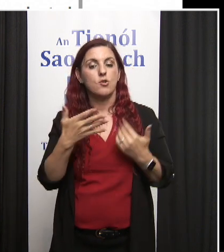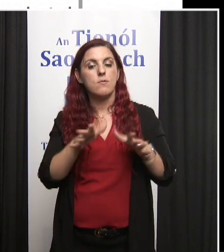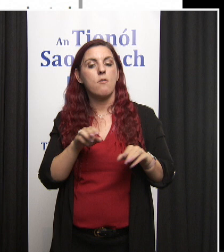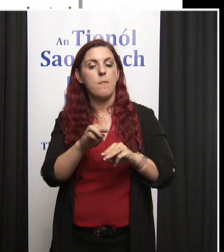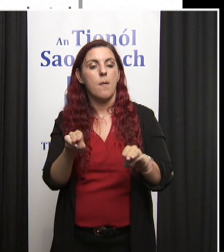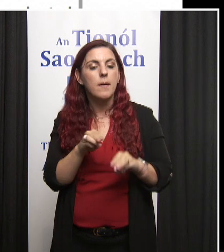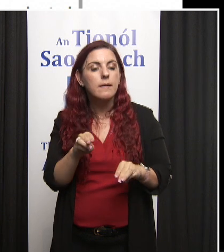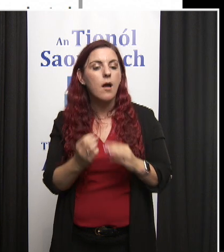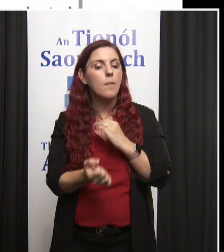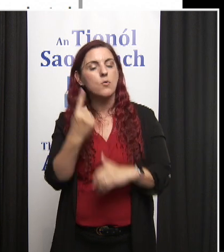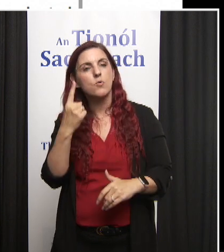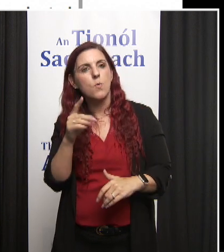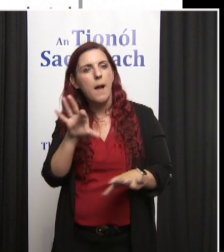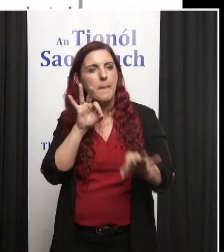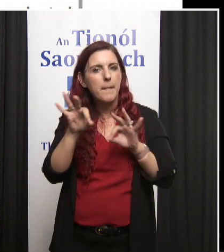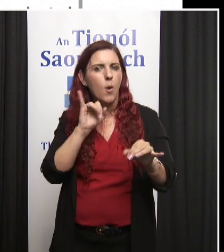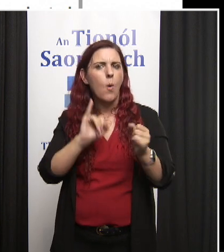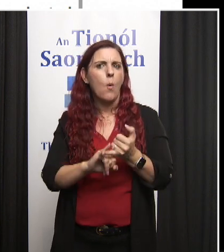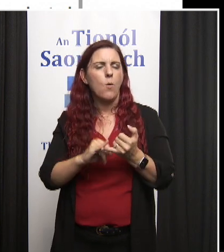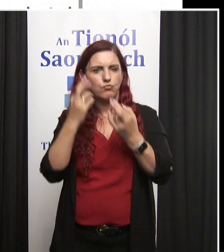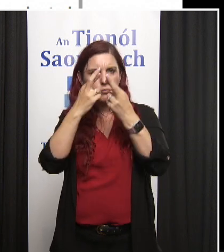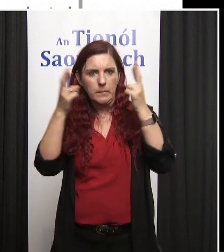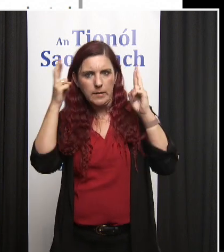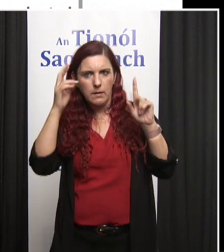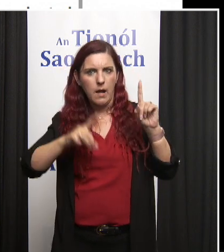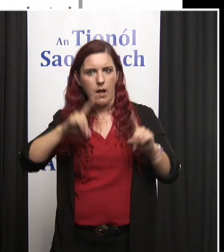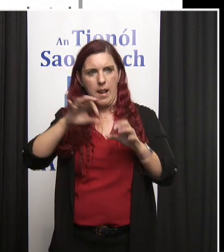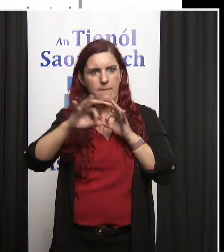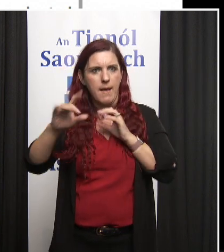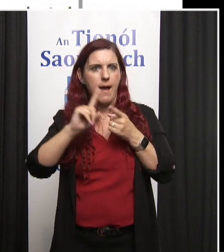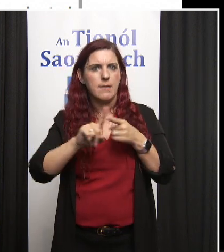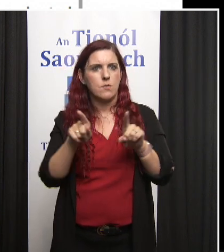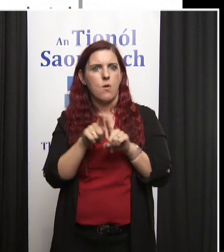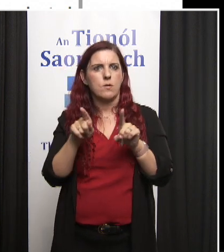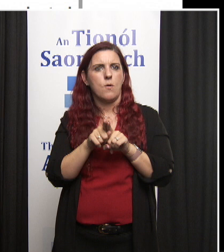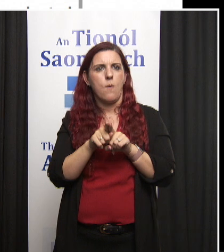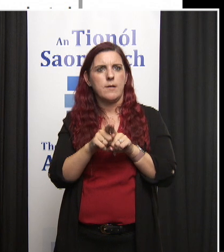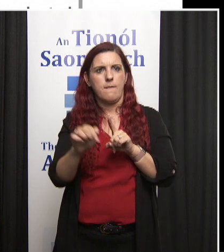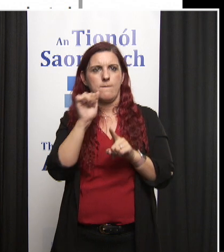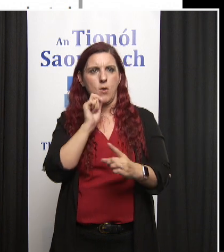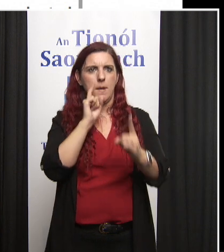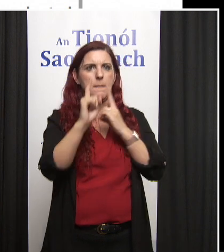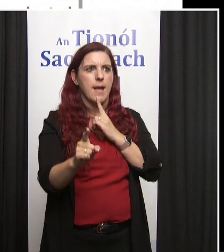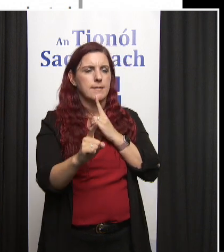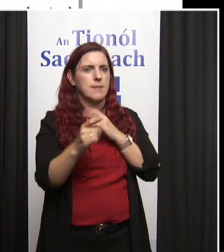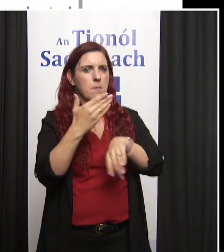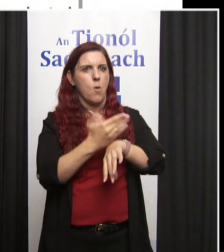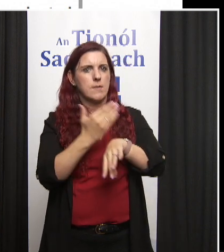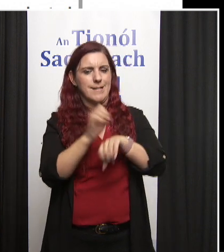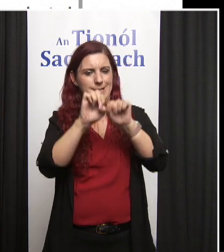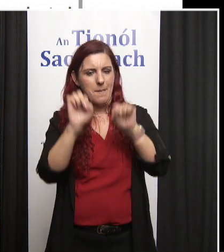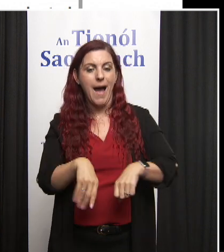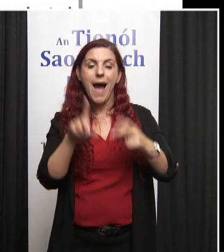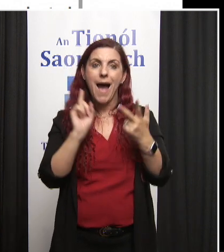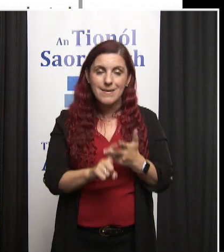opportunity to choose who will represent them on a higher level. It's best achieved through the first past the post system. That's what we were talking about. And it